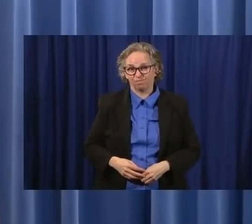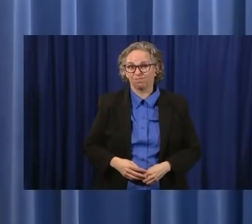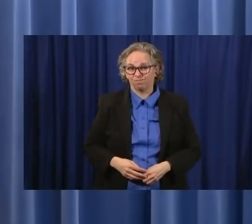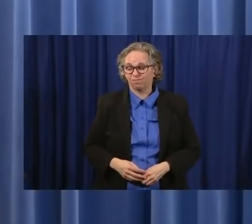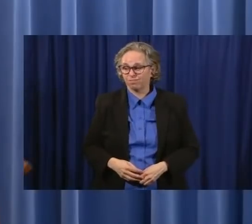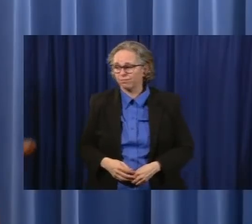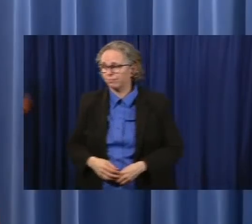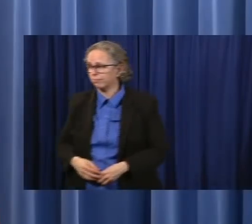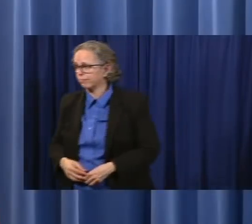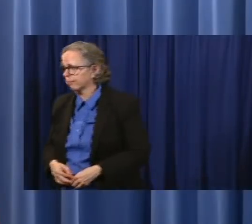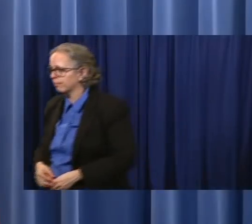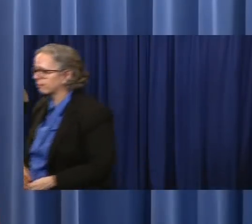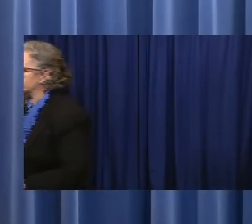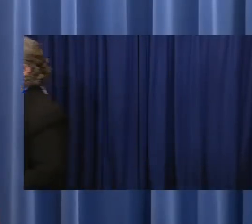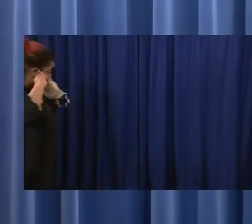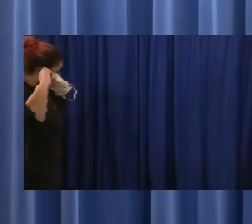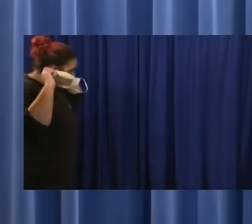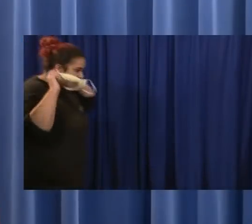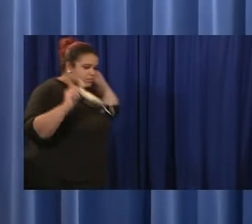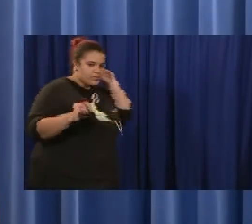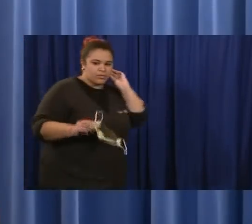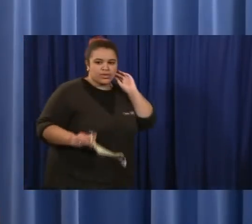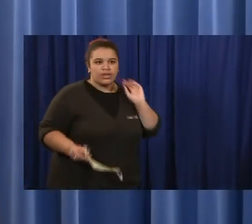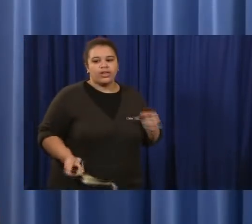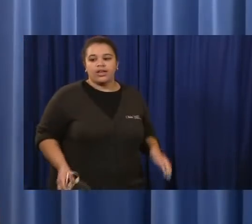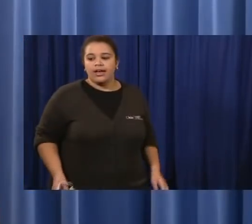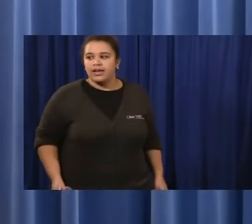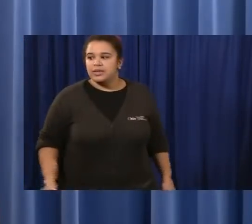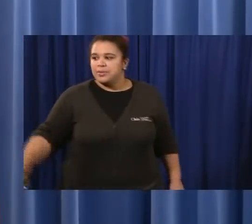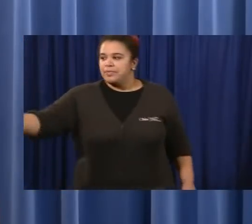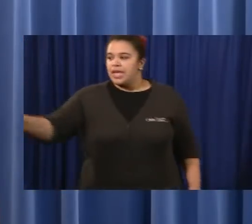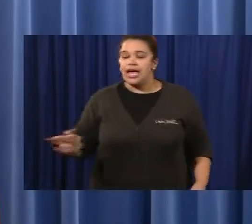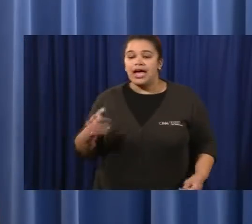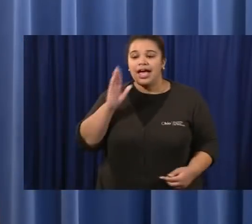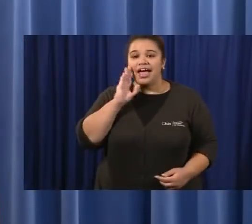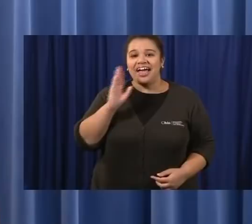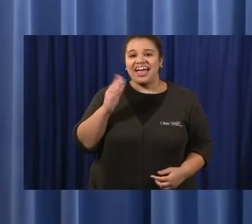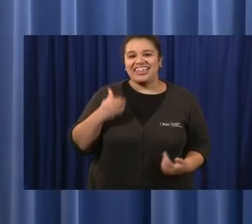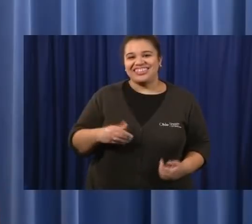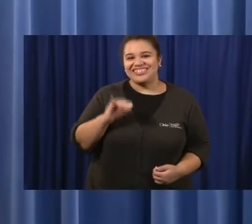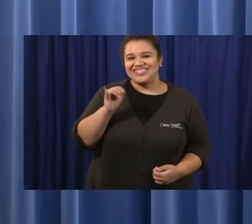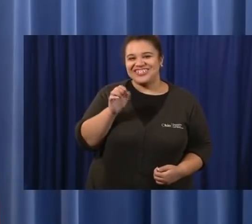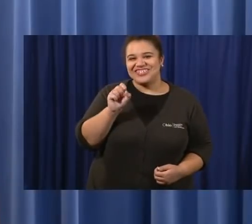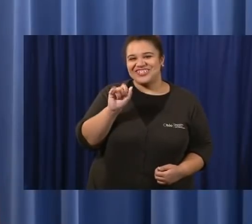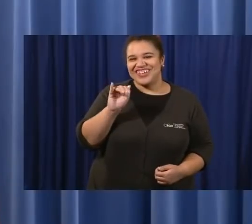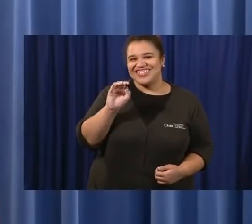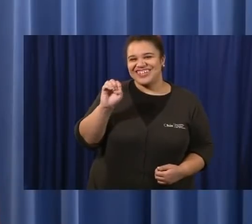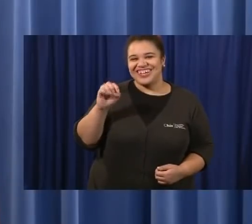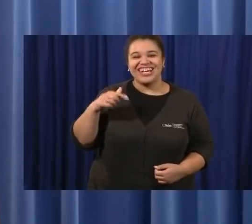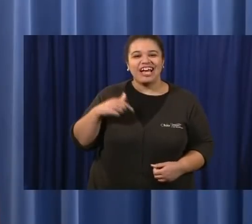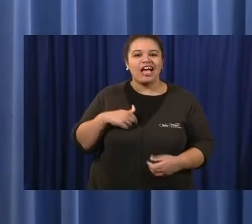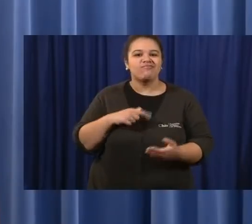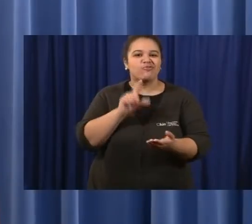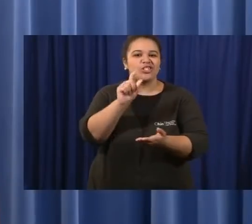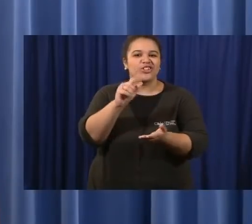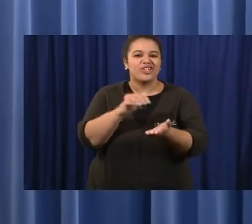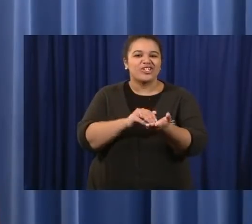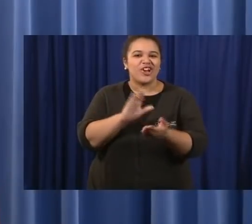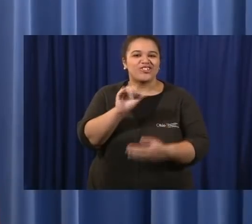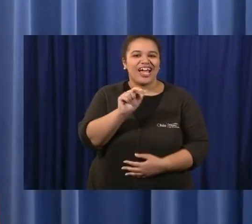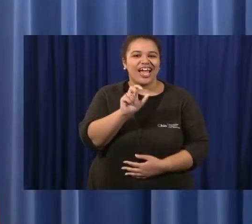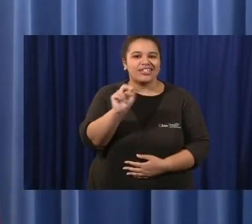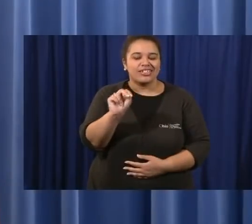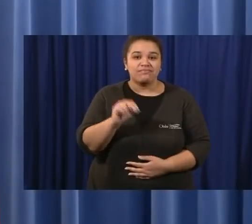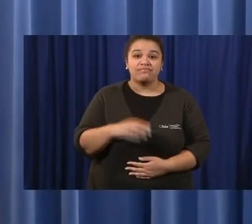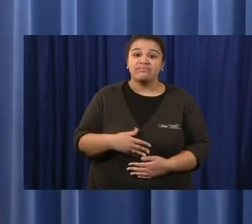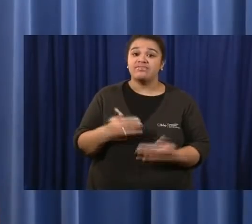Hi, this is Jessie Bummer with the Inquirer. My question's probably for Dr. Acton. I guess given what we're learning about from antibody testing, that we